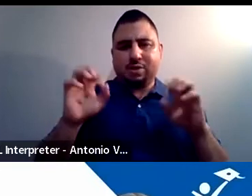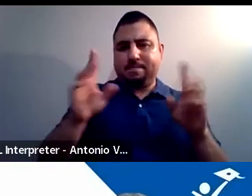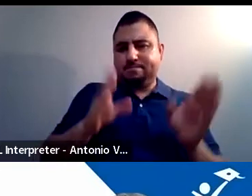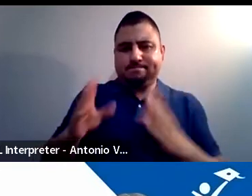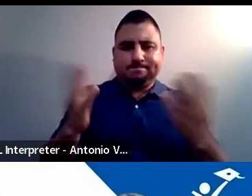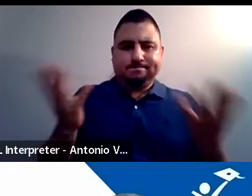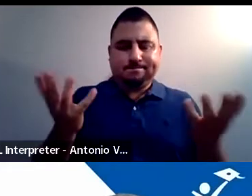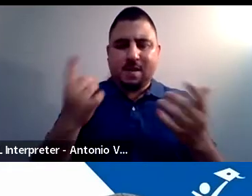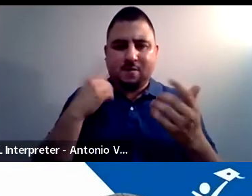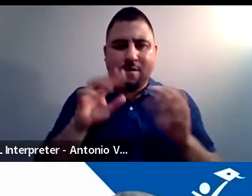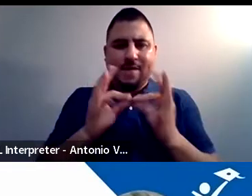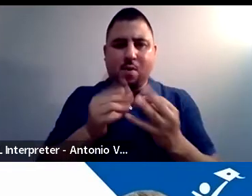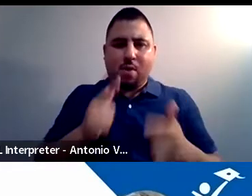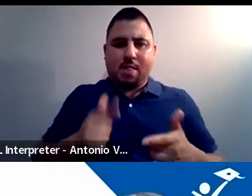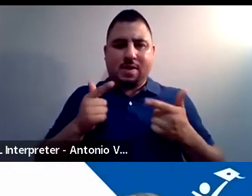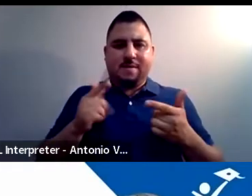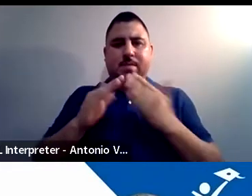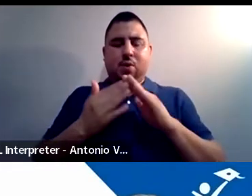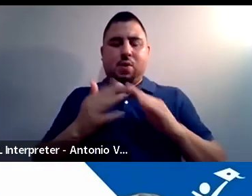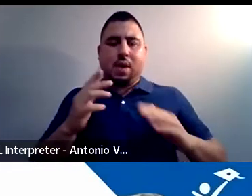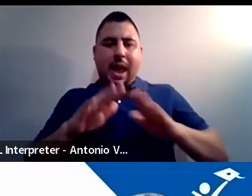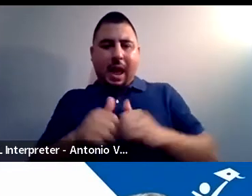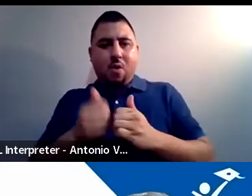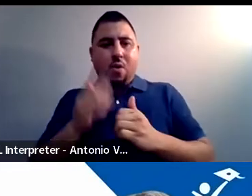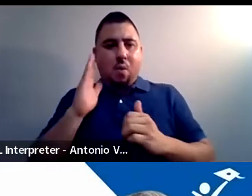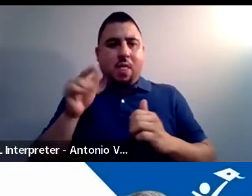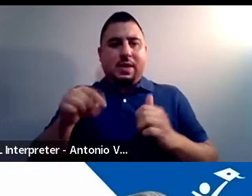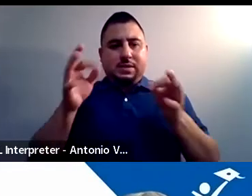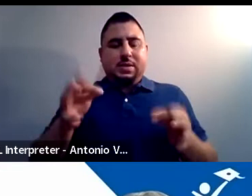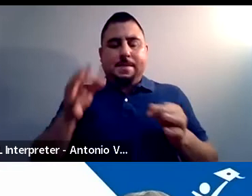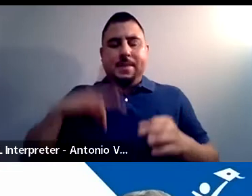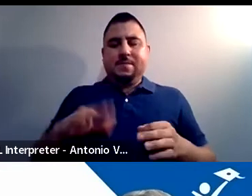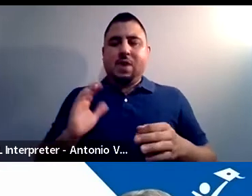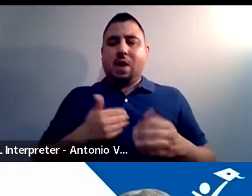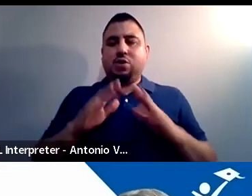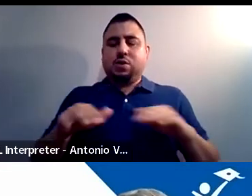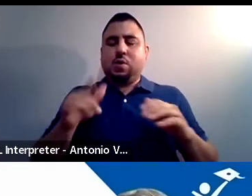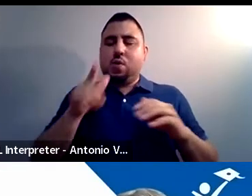families moving in this community? How will this decision benefit our children